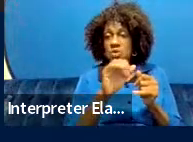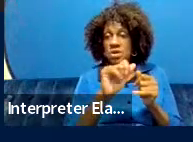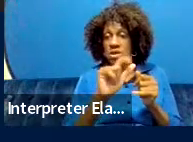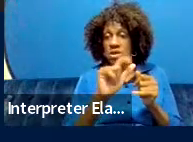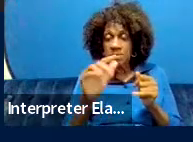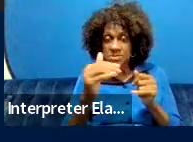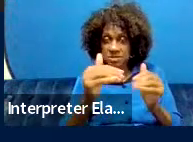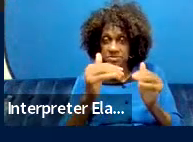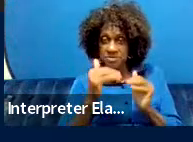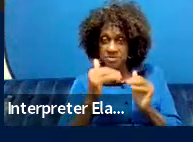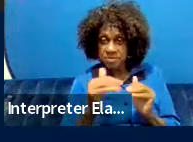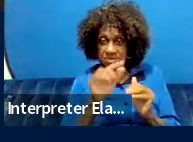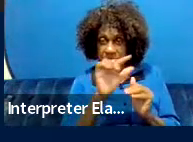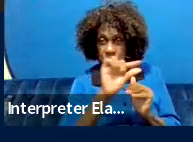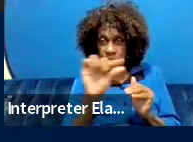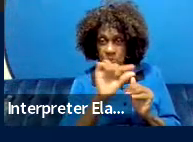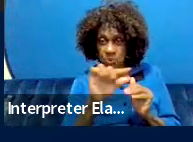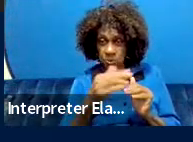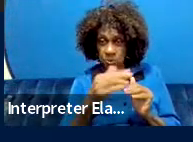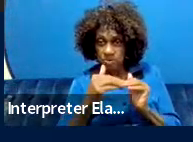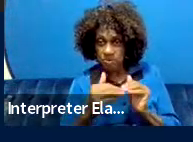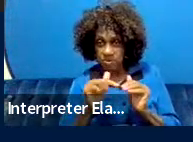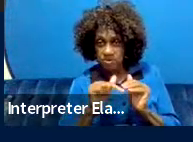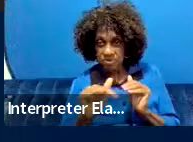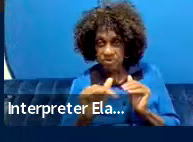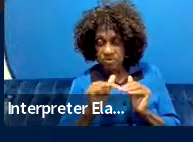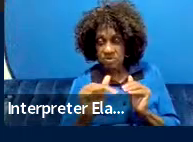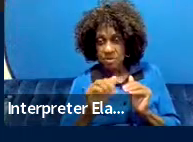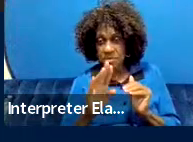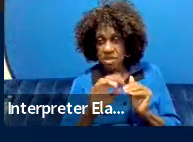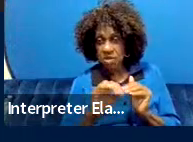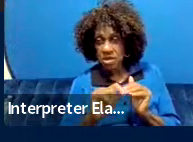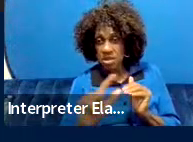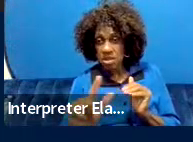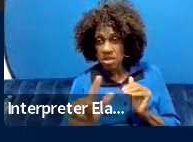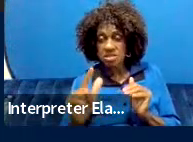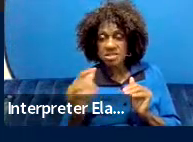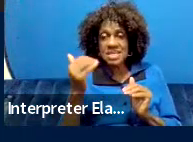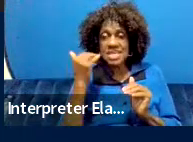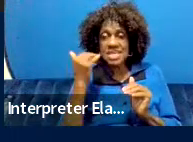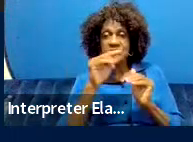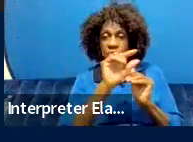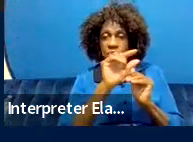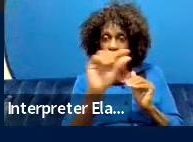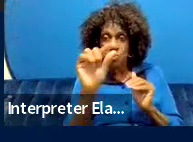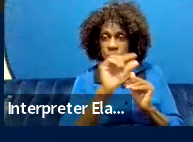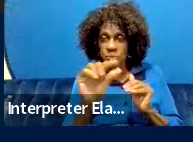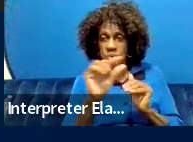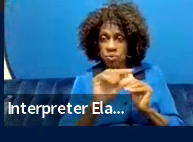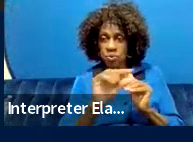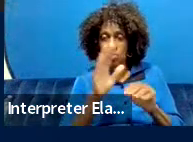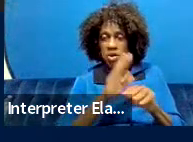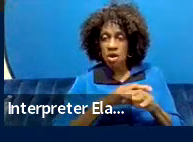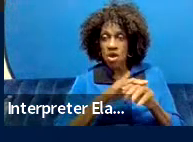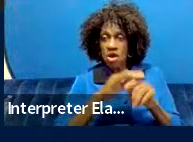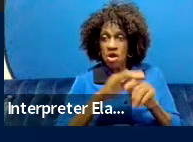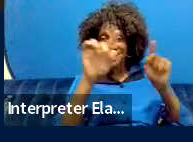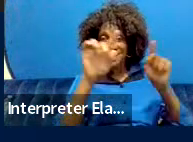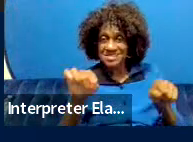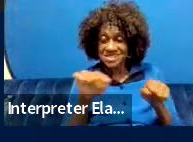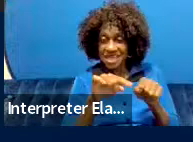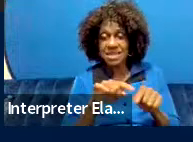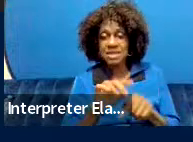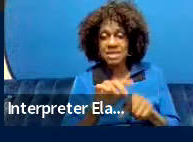entire text. However, if there are multiple blocks of text on a sign, then Braille can